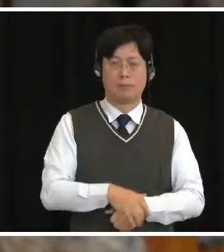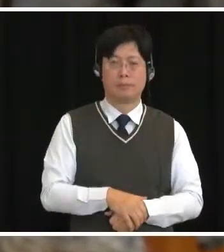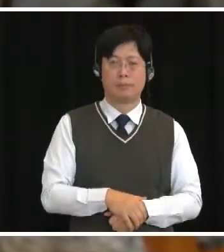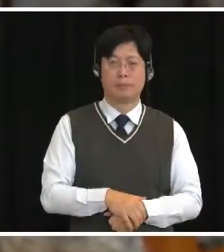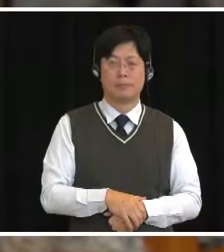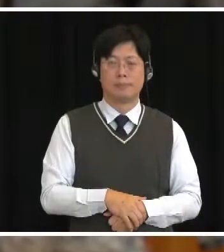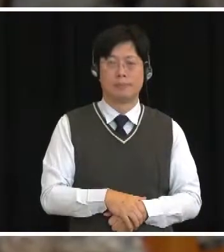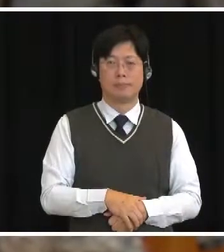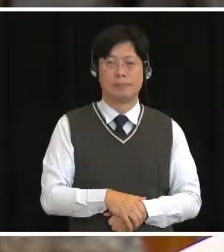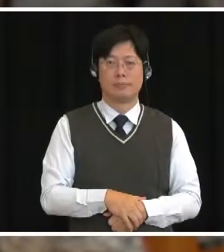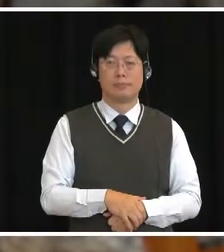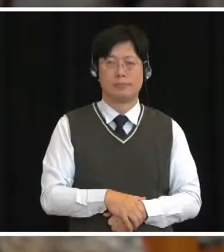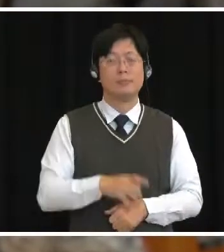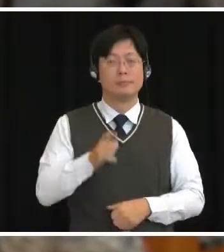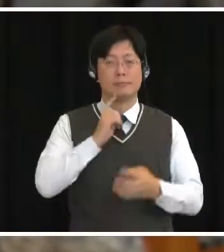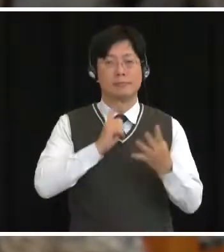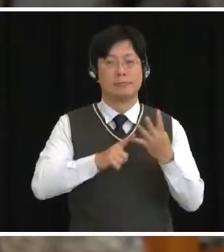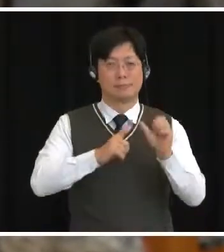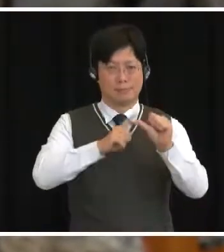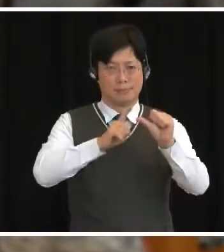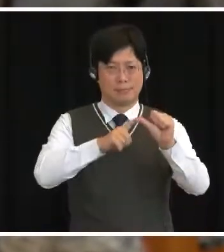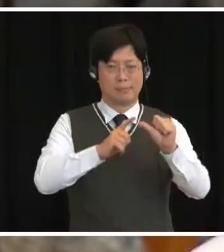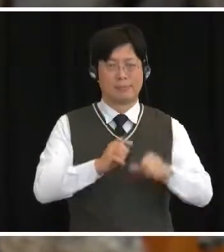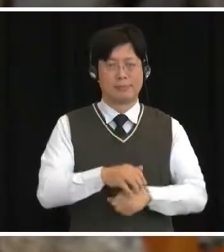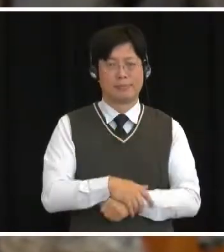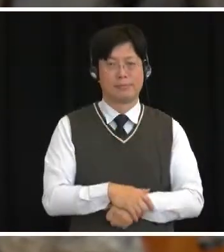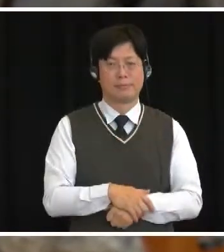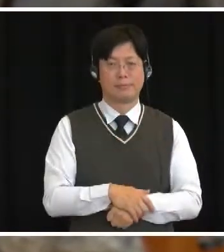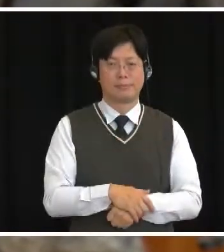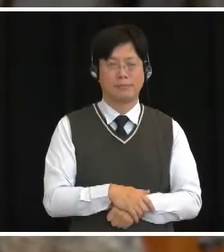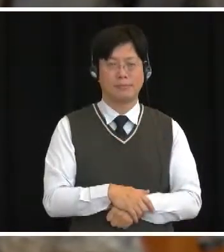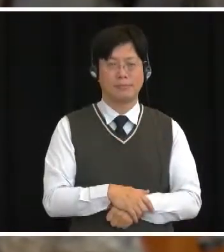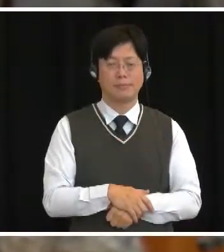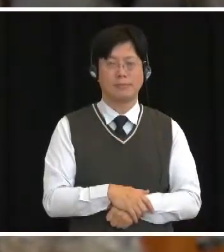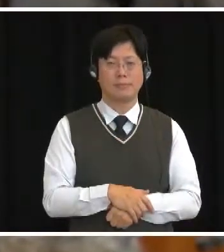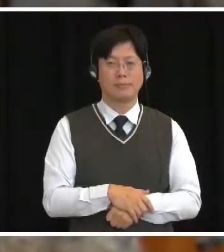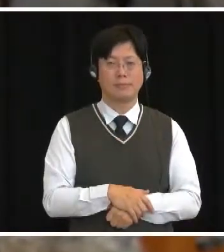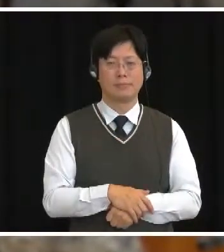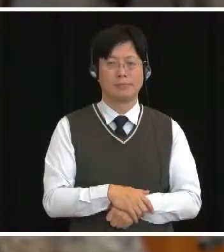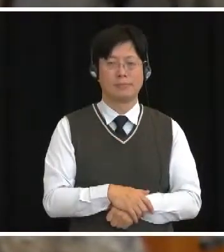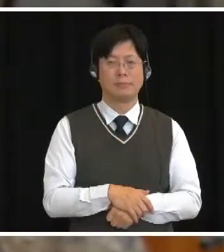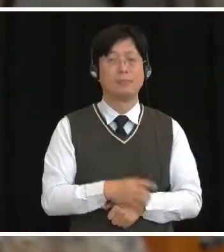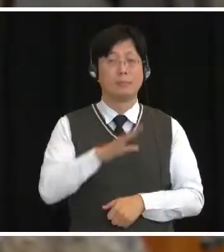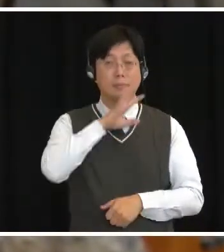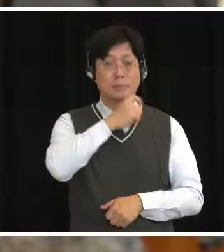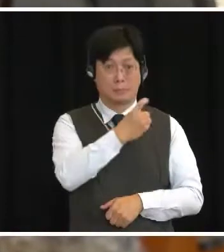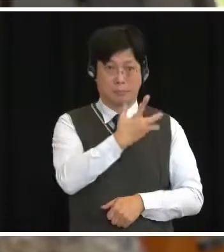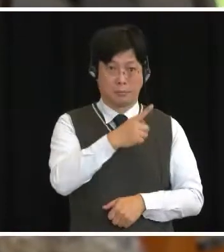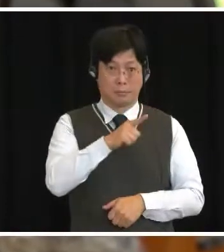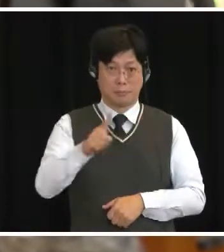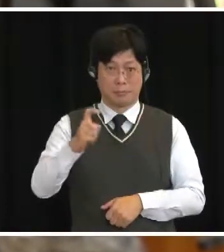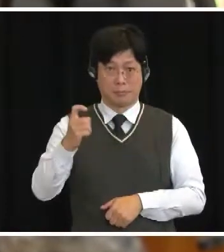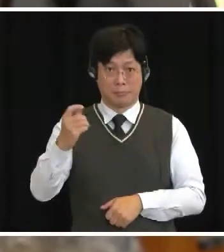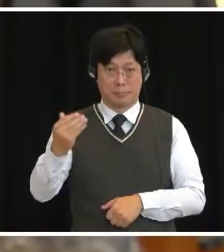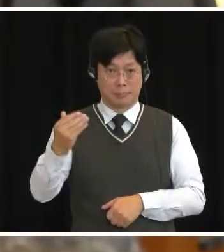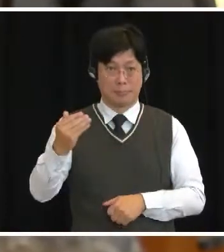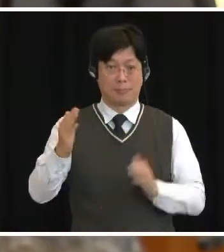the rights of the victim of a car incident, for example, to make claims for compensation.